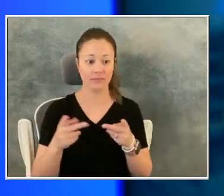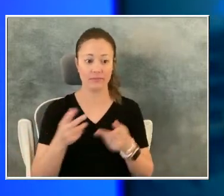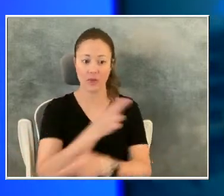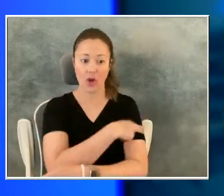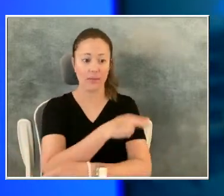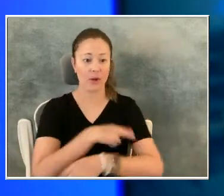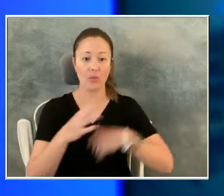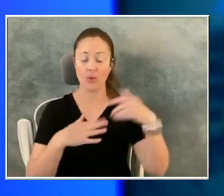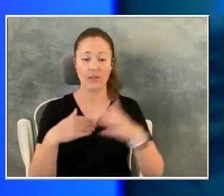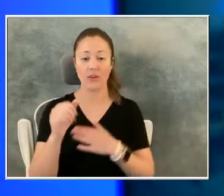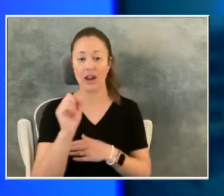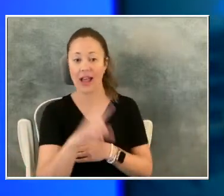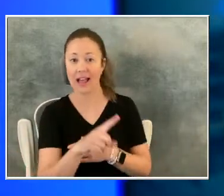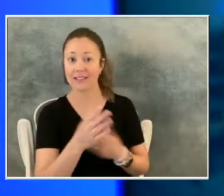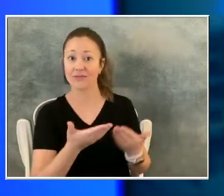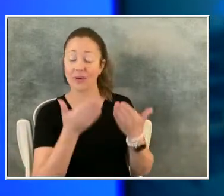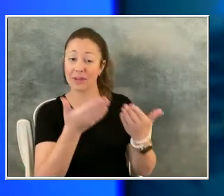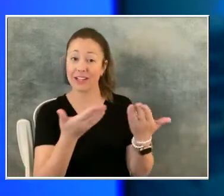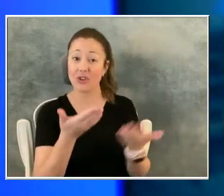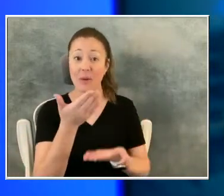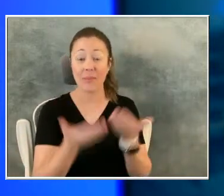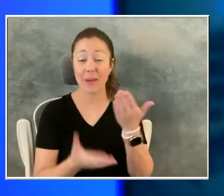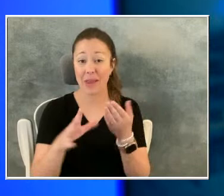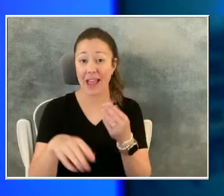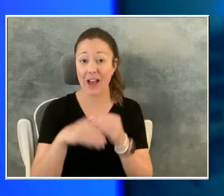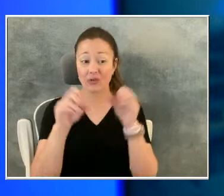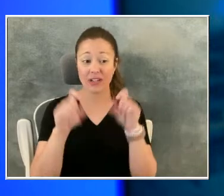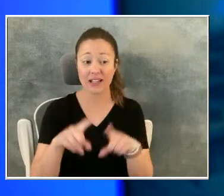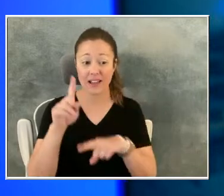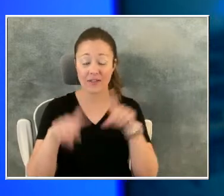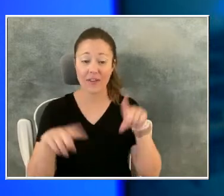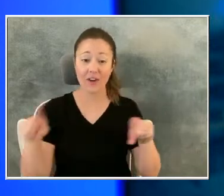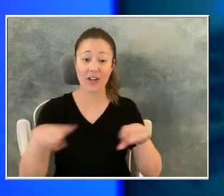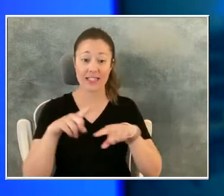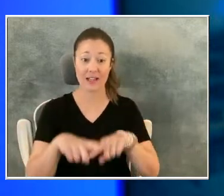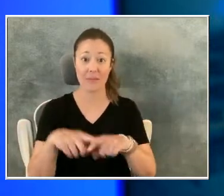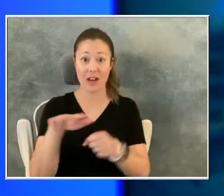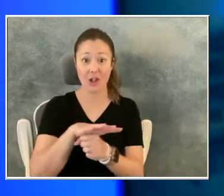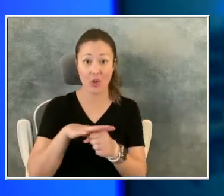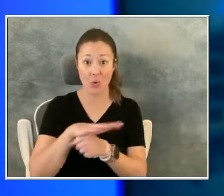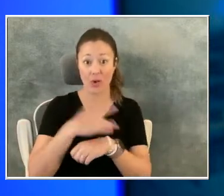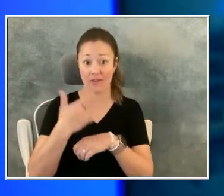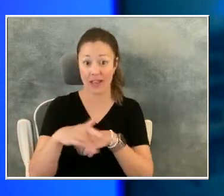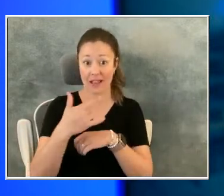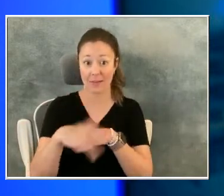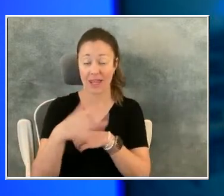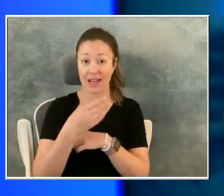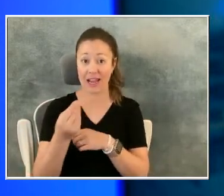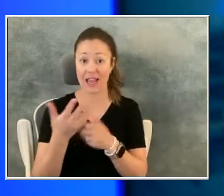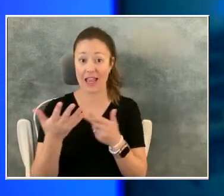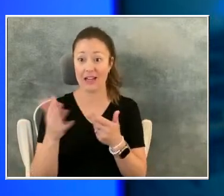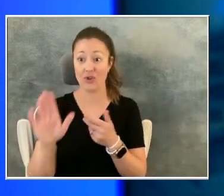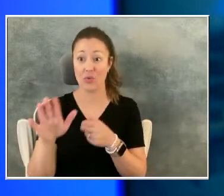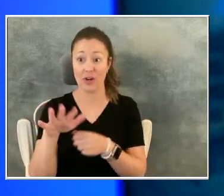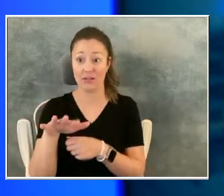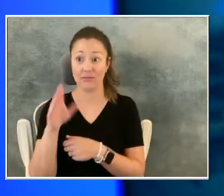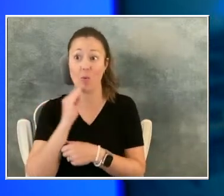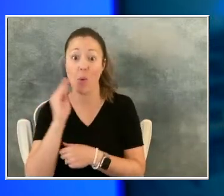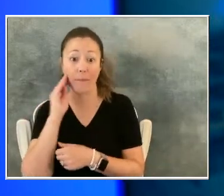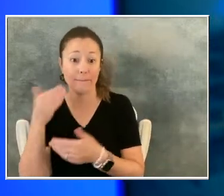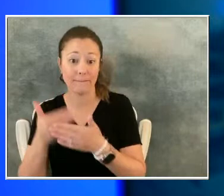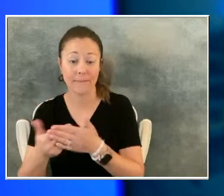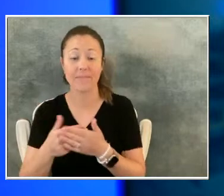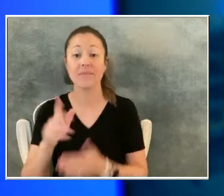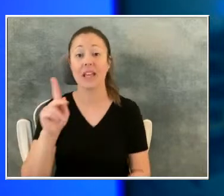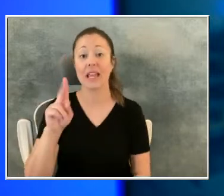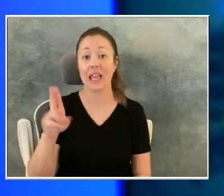recommendations for additional testing may actually vary depending upon local availability and what's available in your area. At KU, we